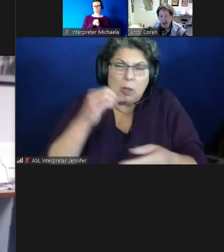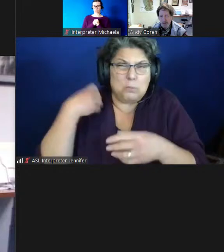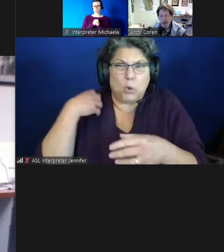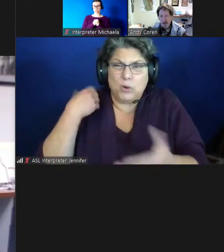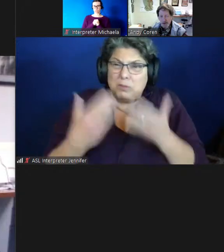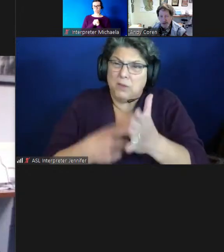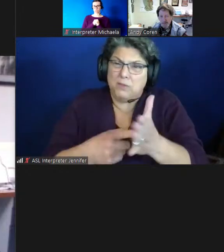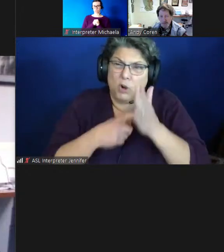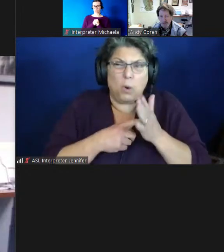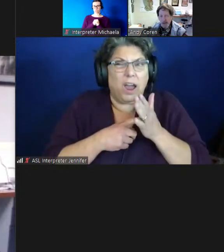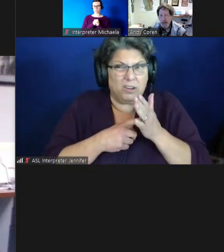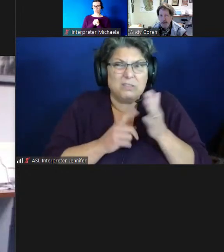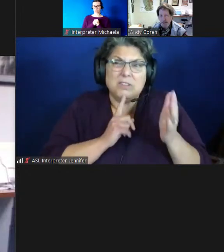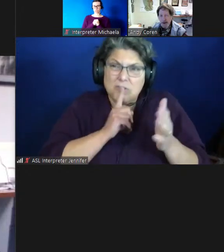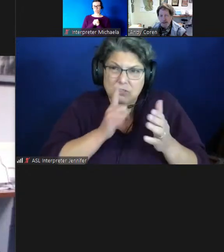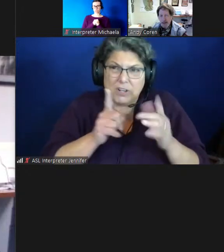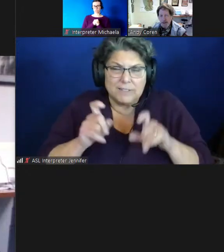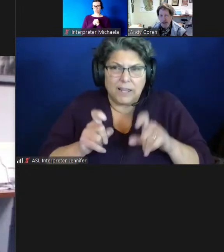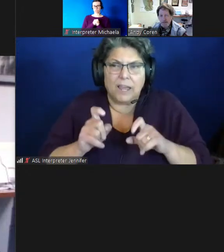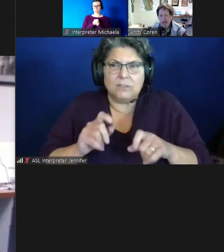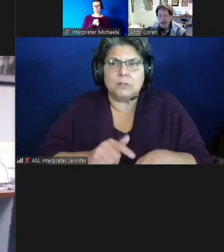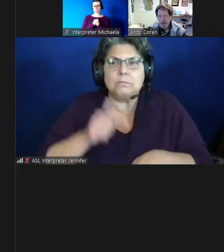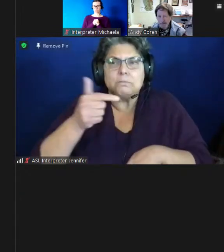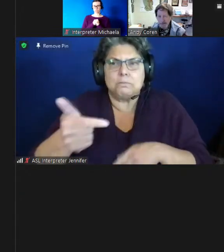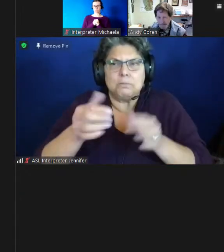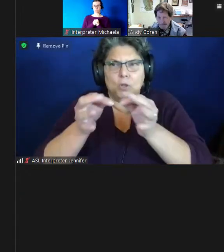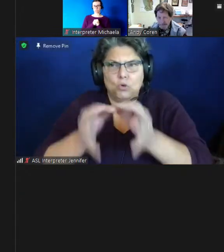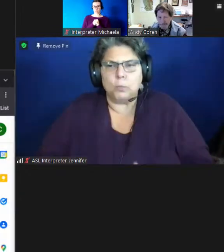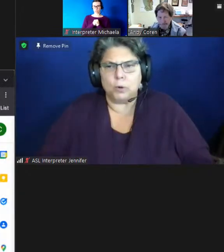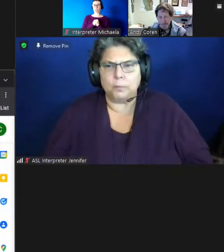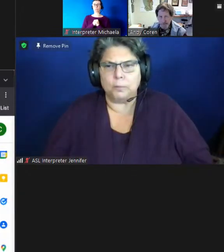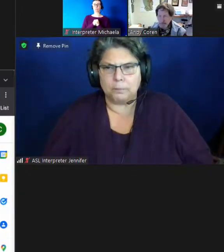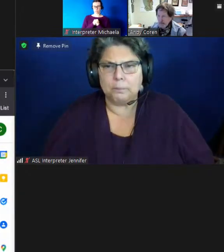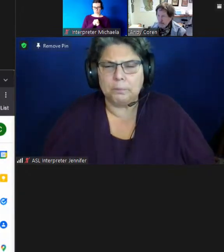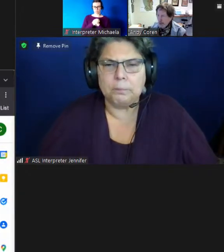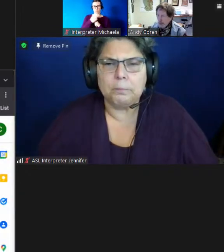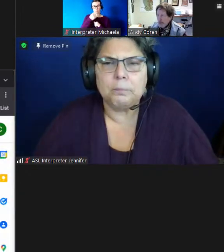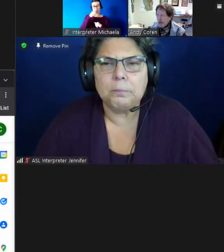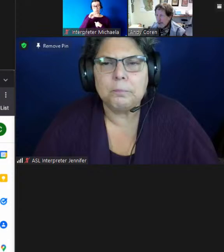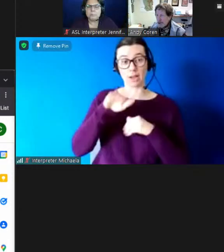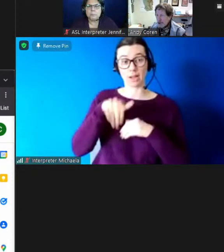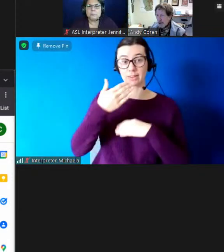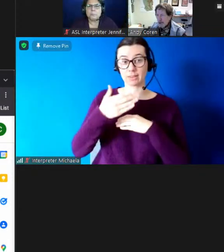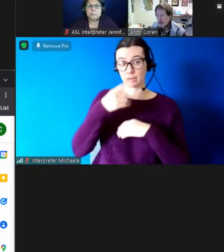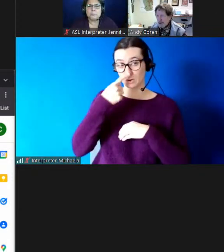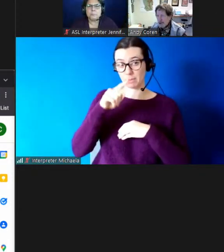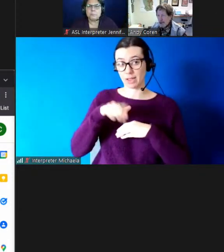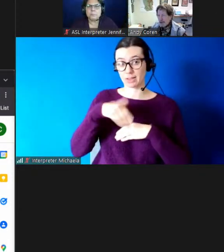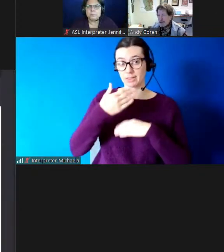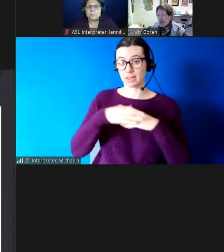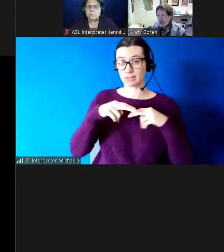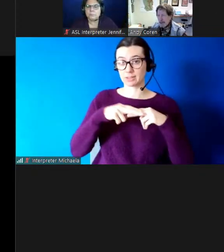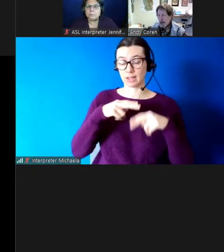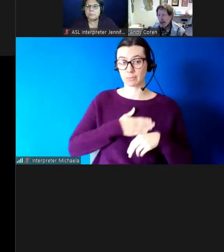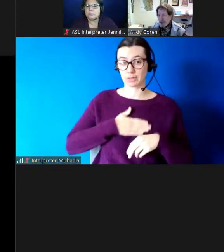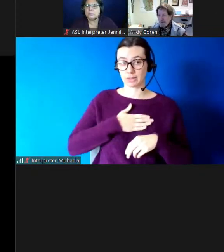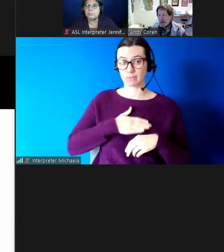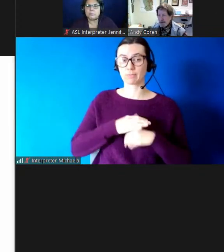so they'll have to go a step further. Can we have the next slide, please? it does show, this shows